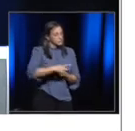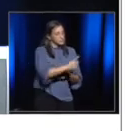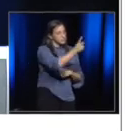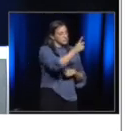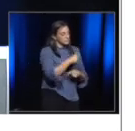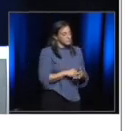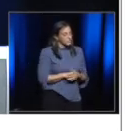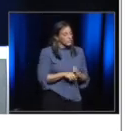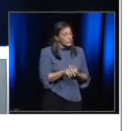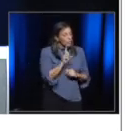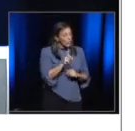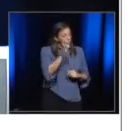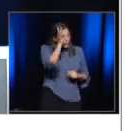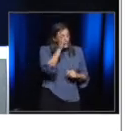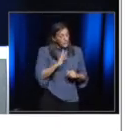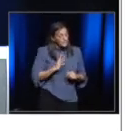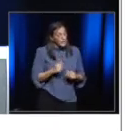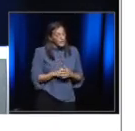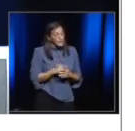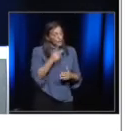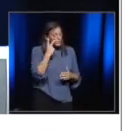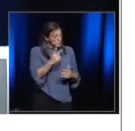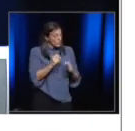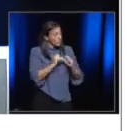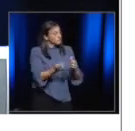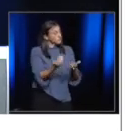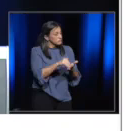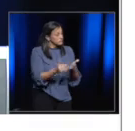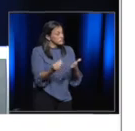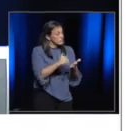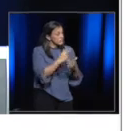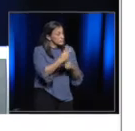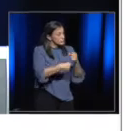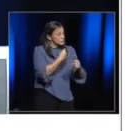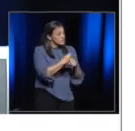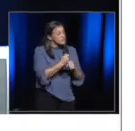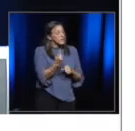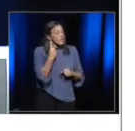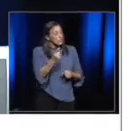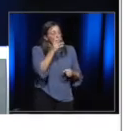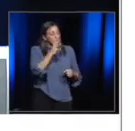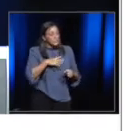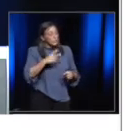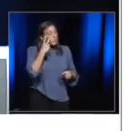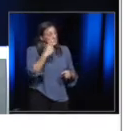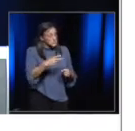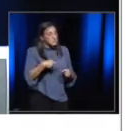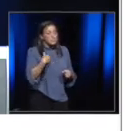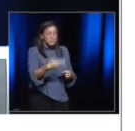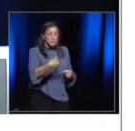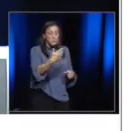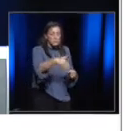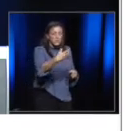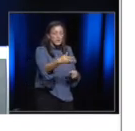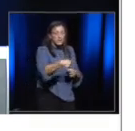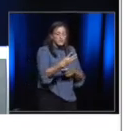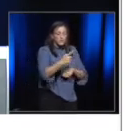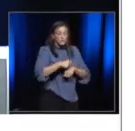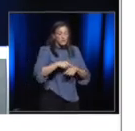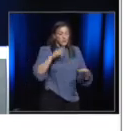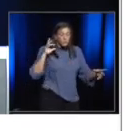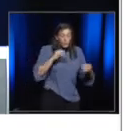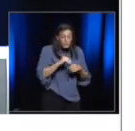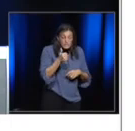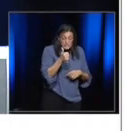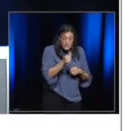One of those males we've seen over the course of 2 years, and one of the females we've seen for several times over a period of 10